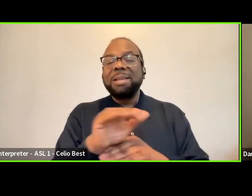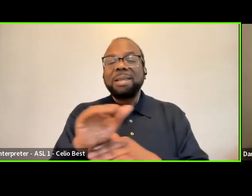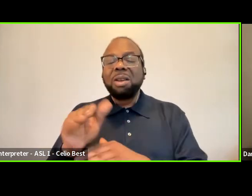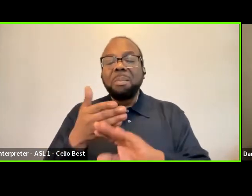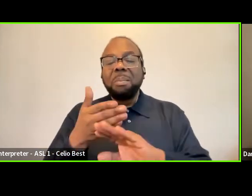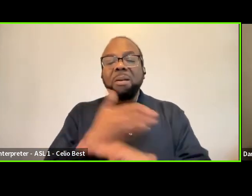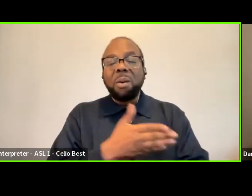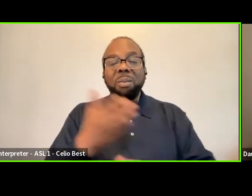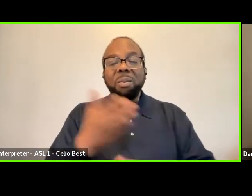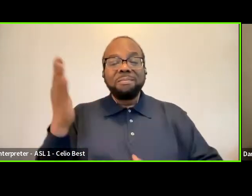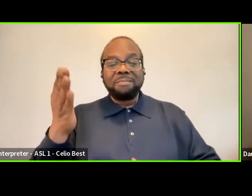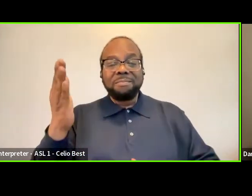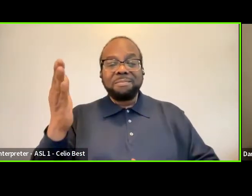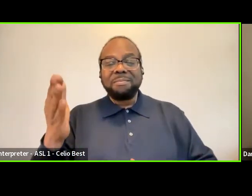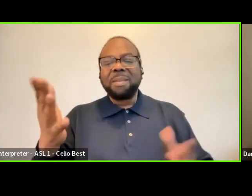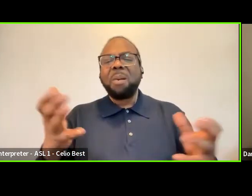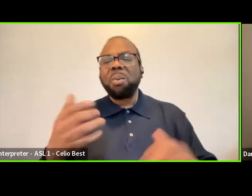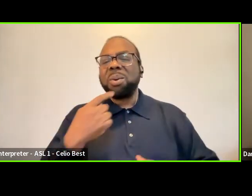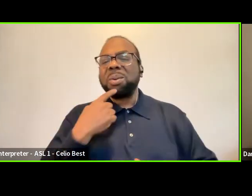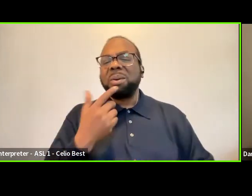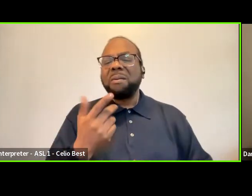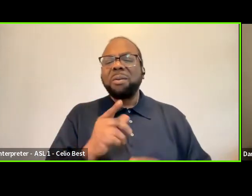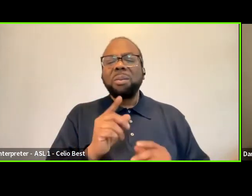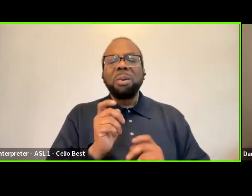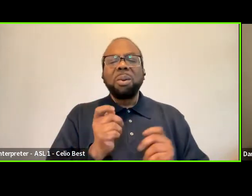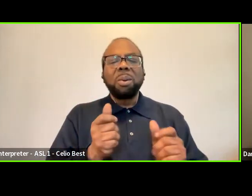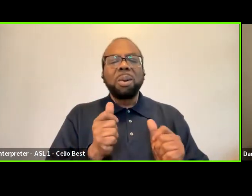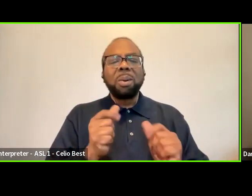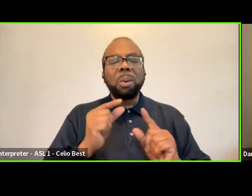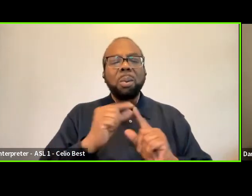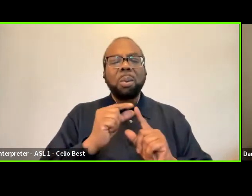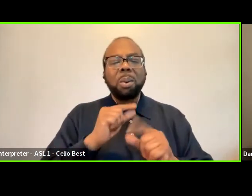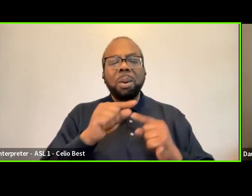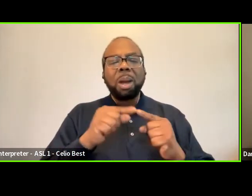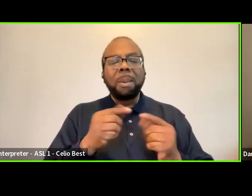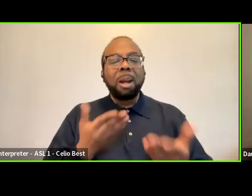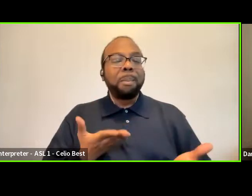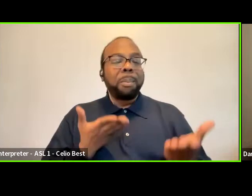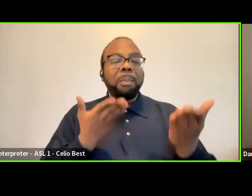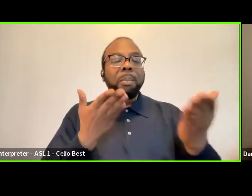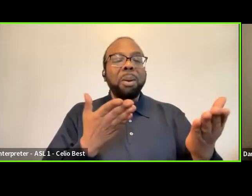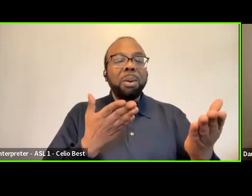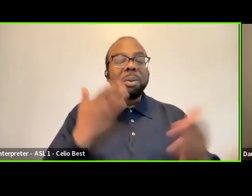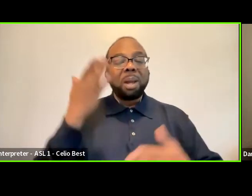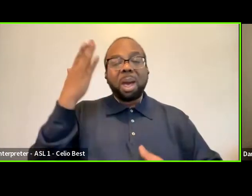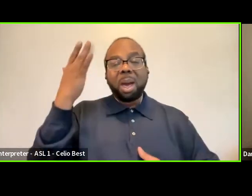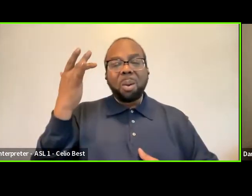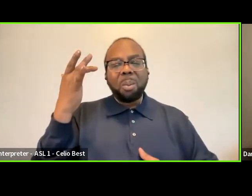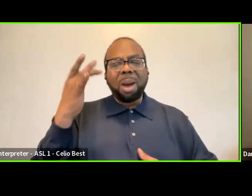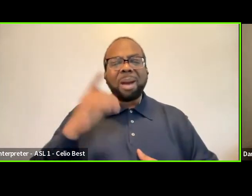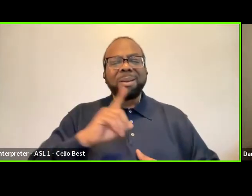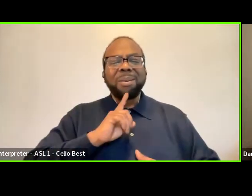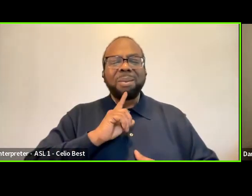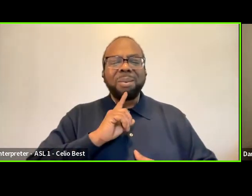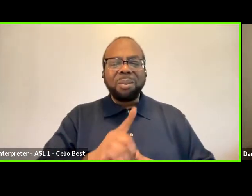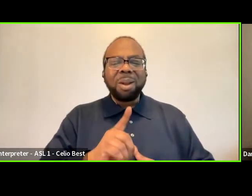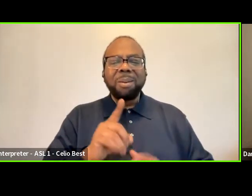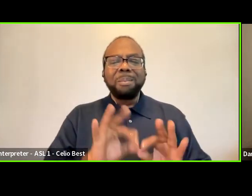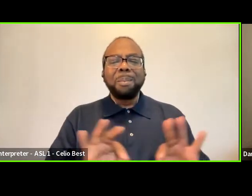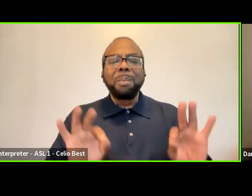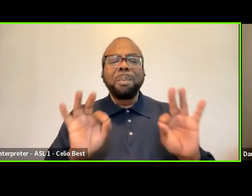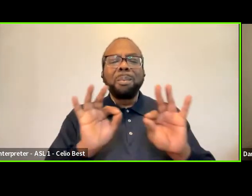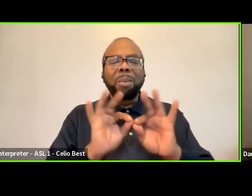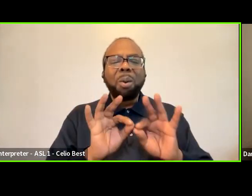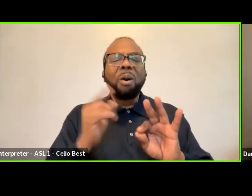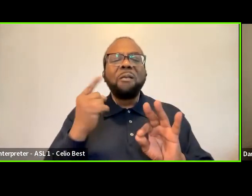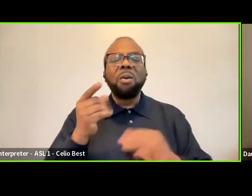I just wanted to say a few quick words about this proposal and why it is absolutely critical to